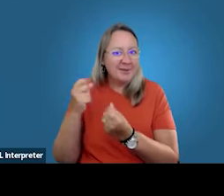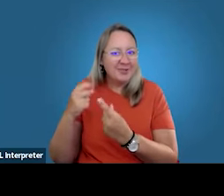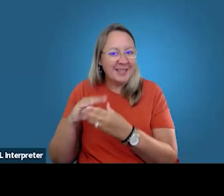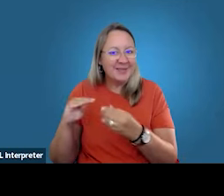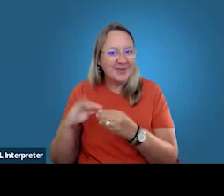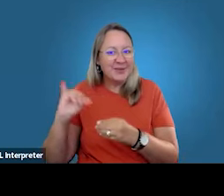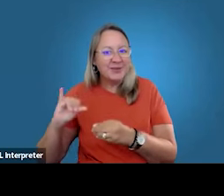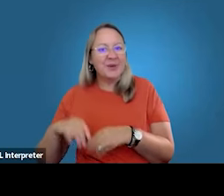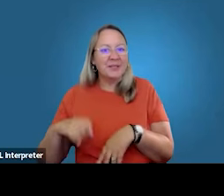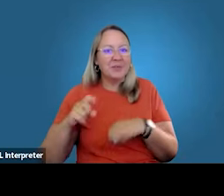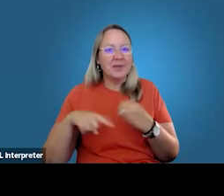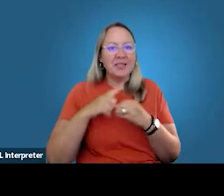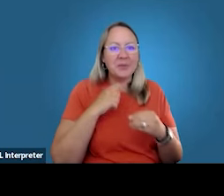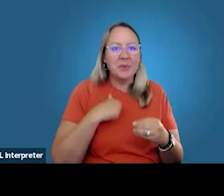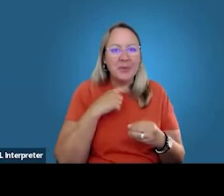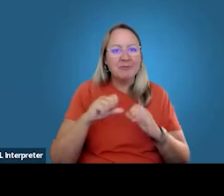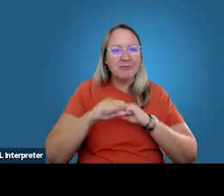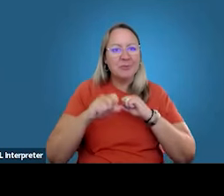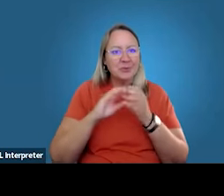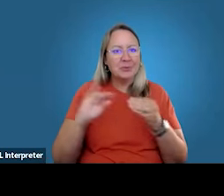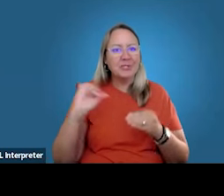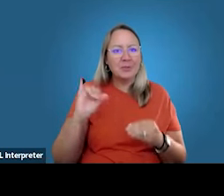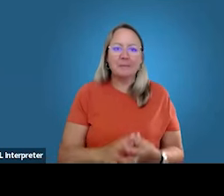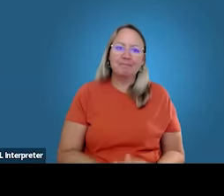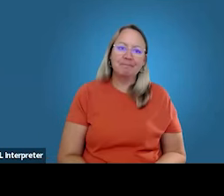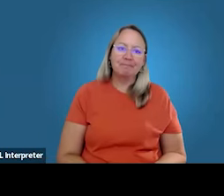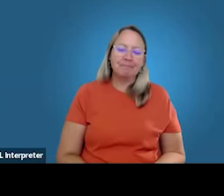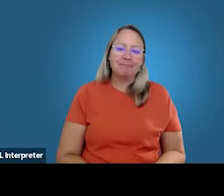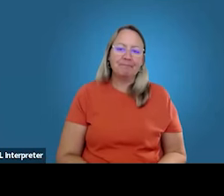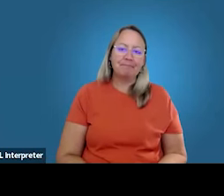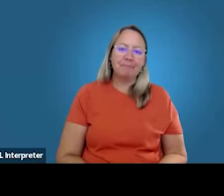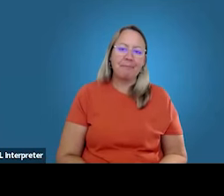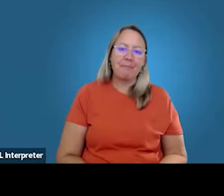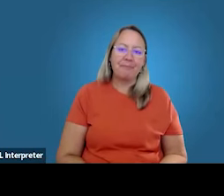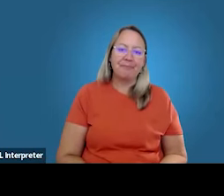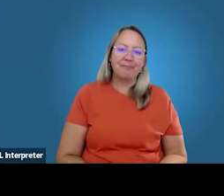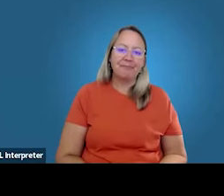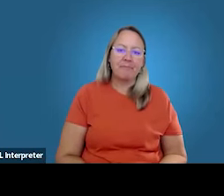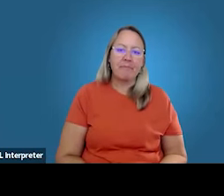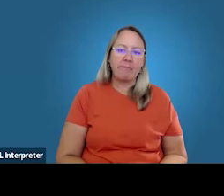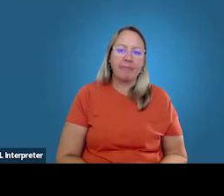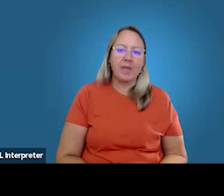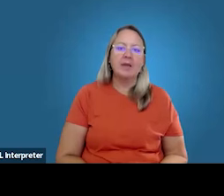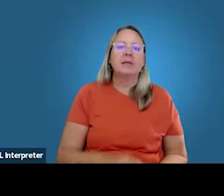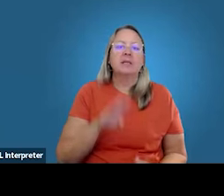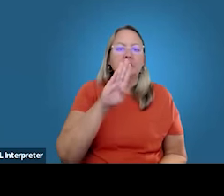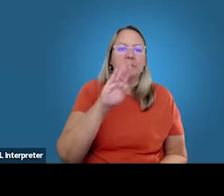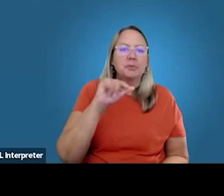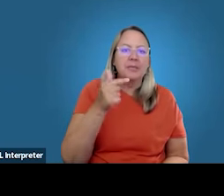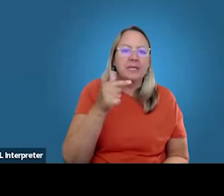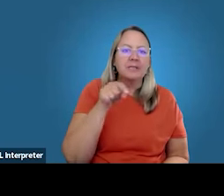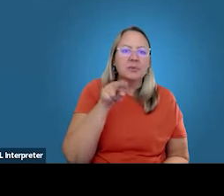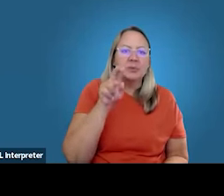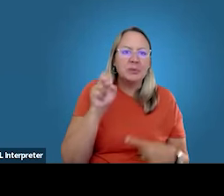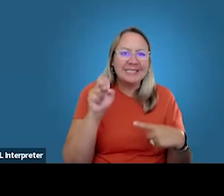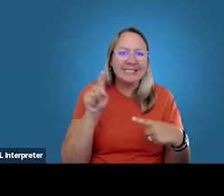Amaze partnership. So we do very commercial storytelling too. We are in the age of the big squeeze, and we